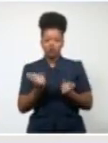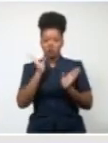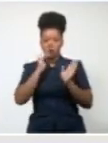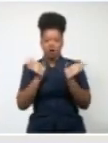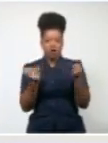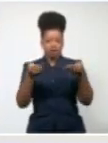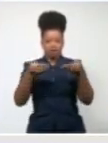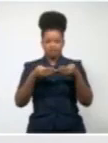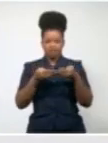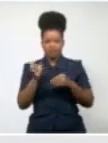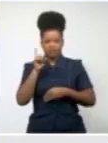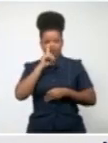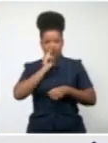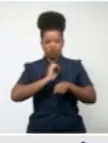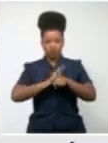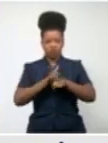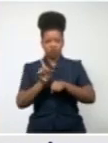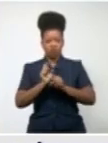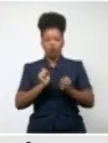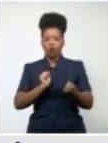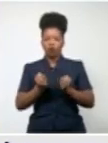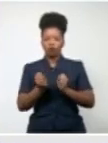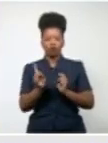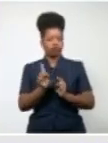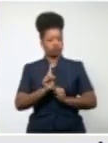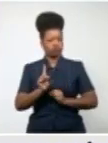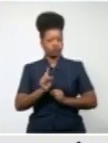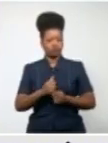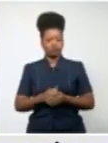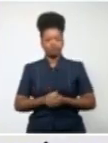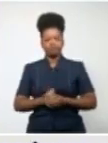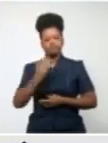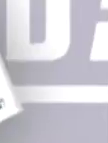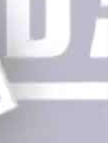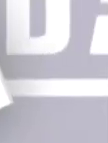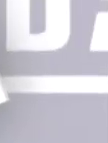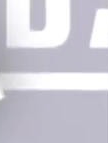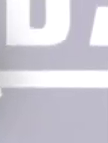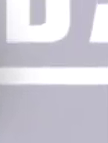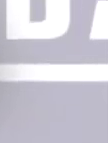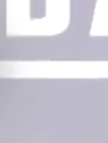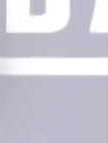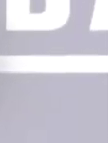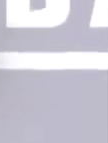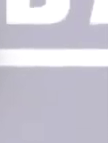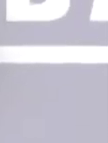disease is still not in the least controlled.